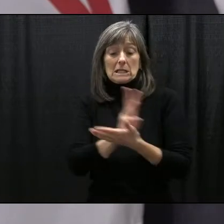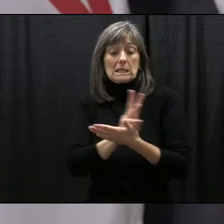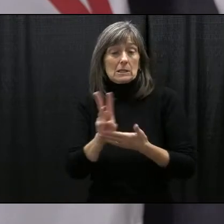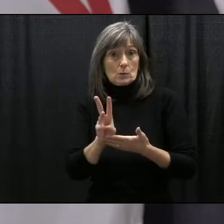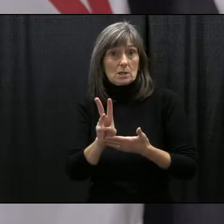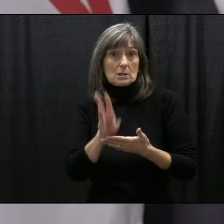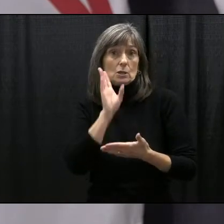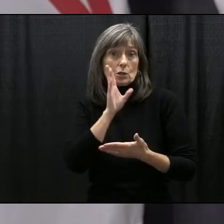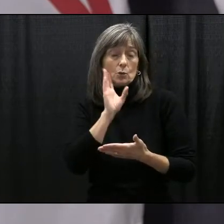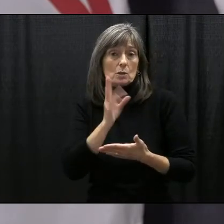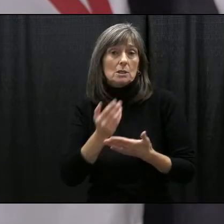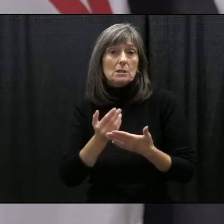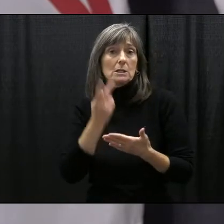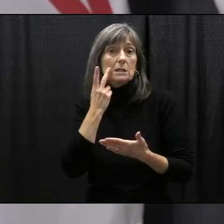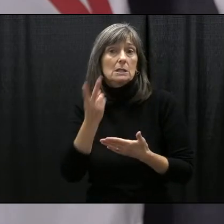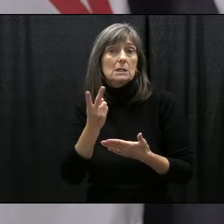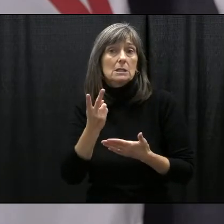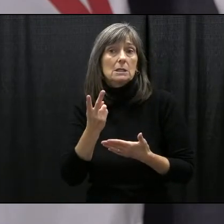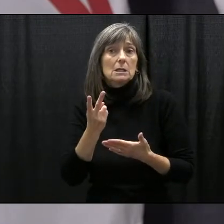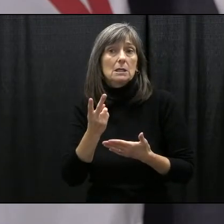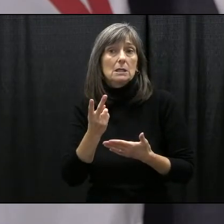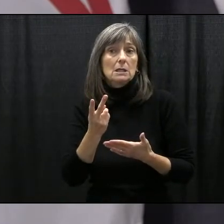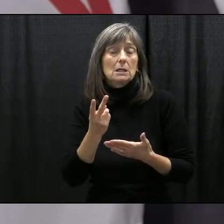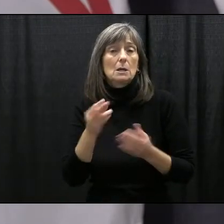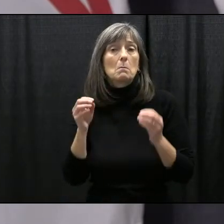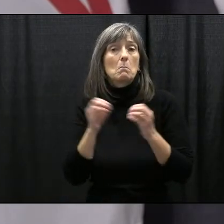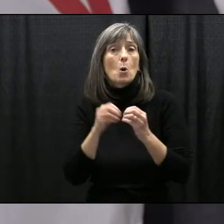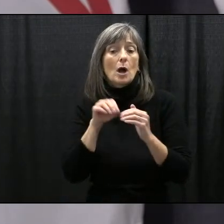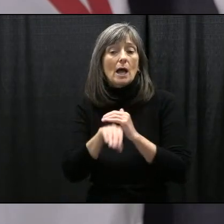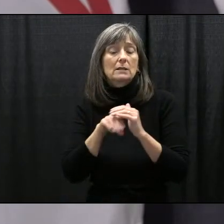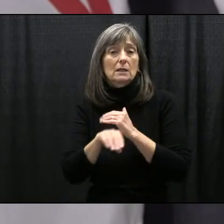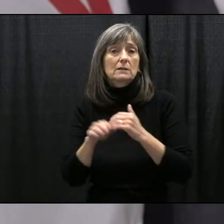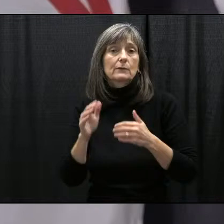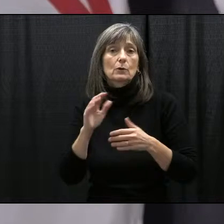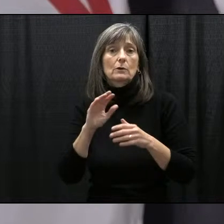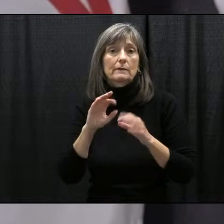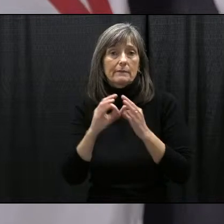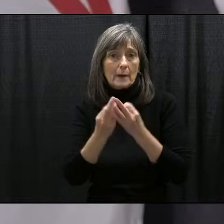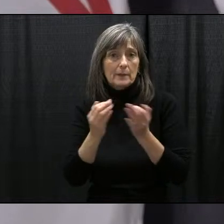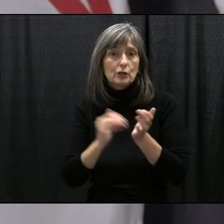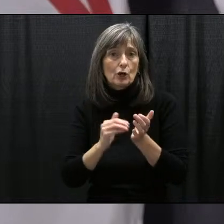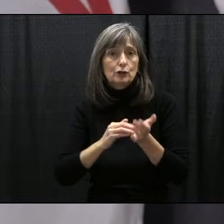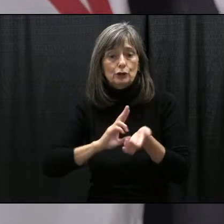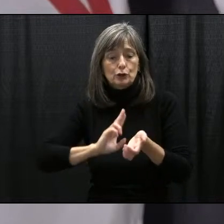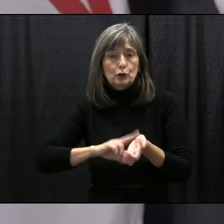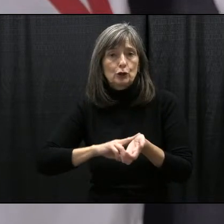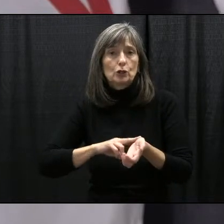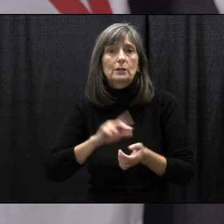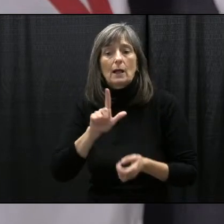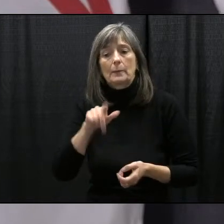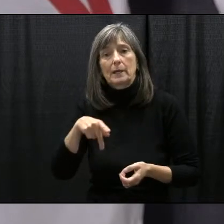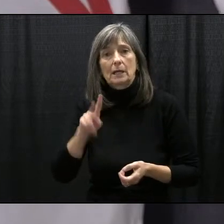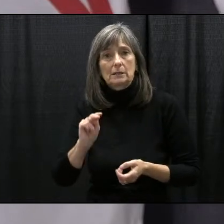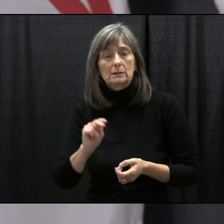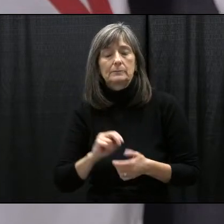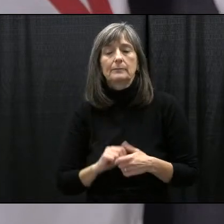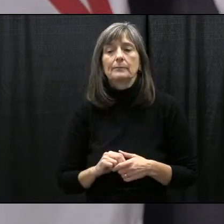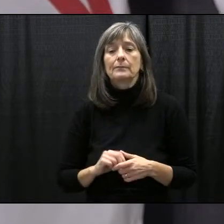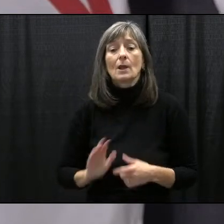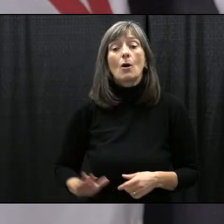or so, you will see a significant increase in access to primary care across the province. each of